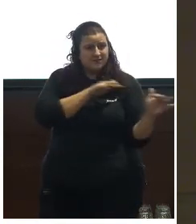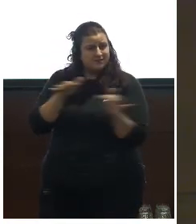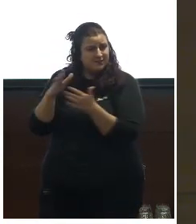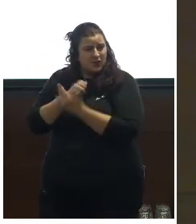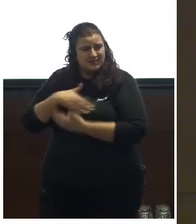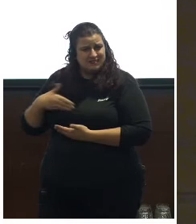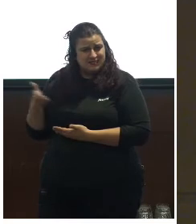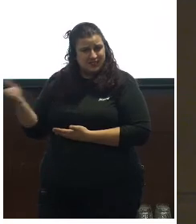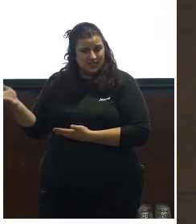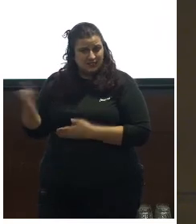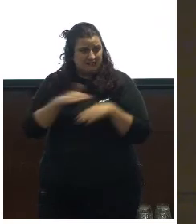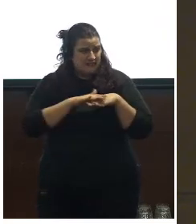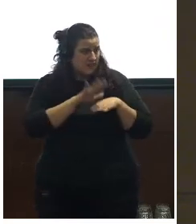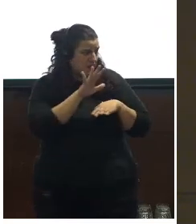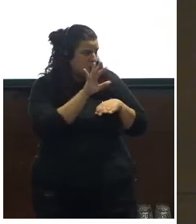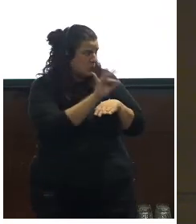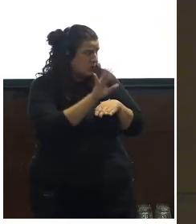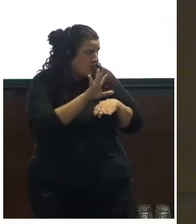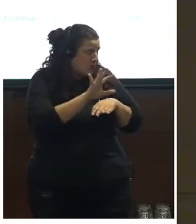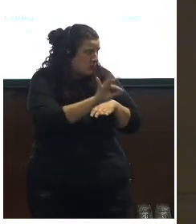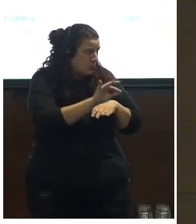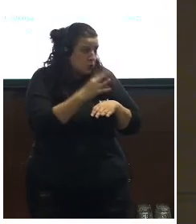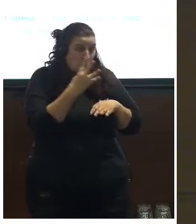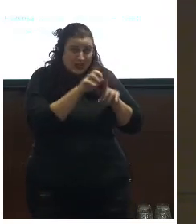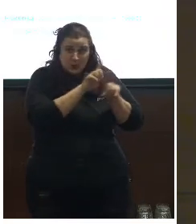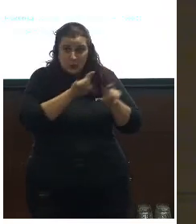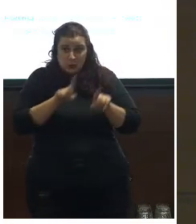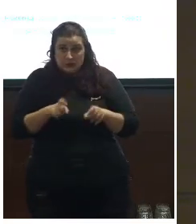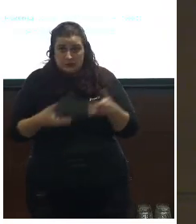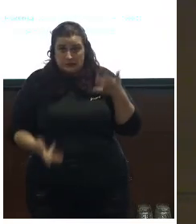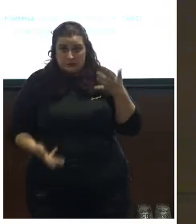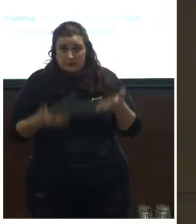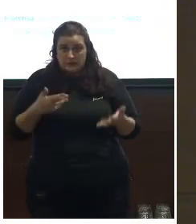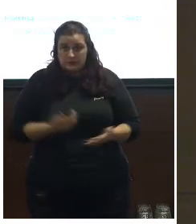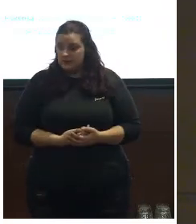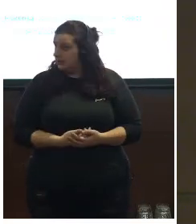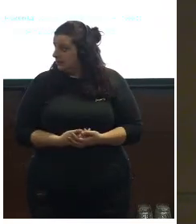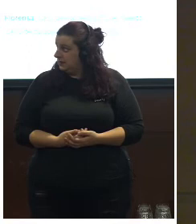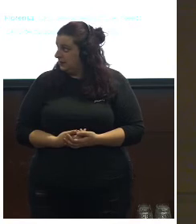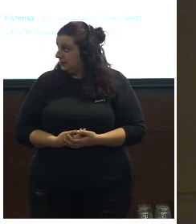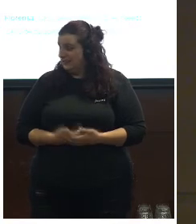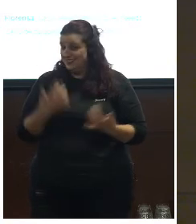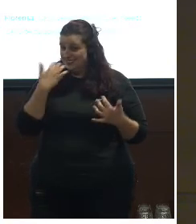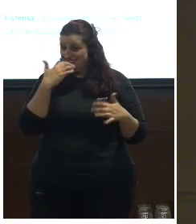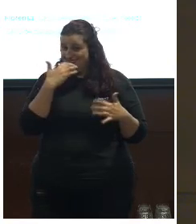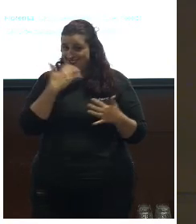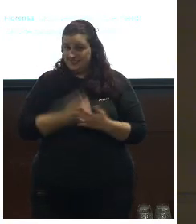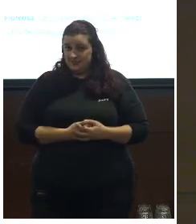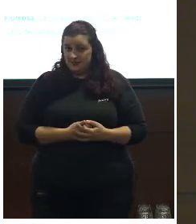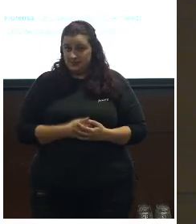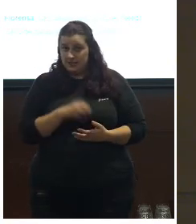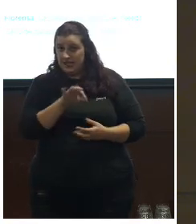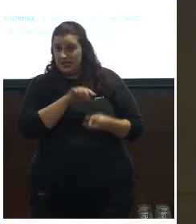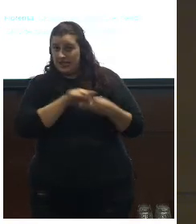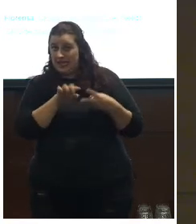and I also have 4 questions. So I was trying to see what the best one is.